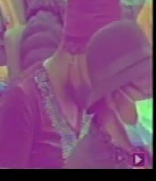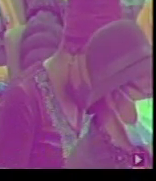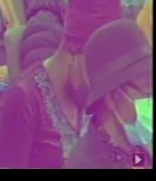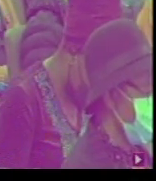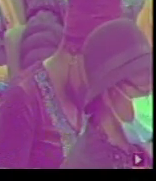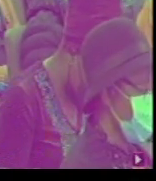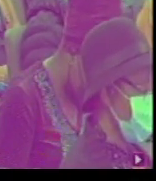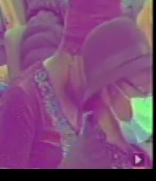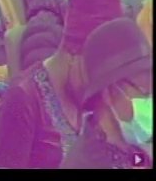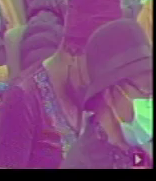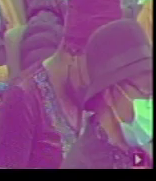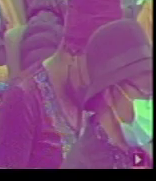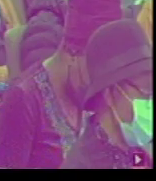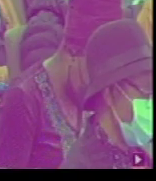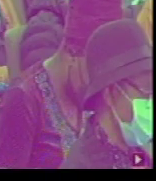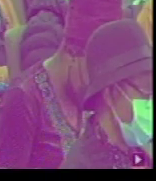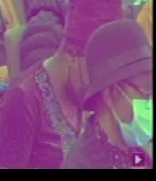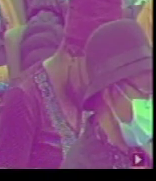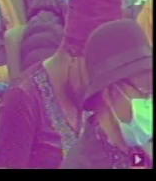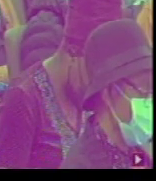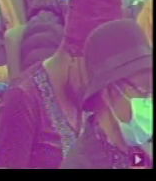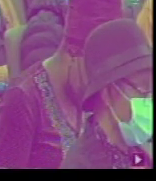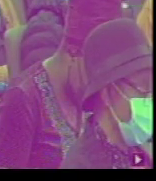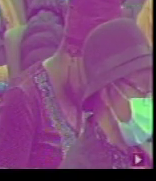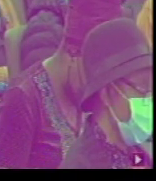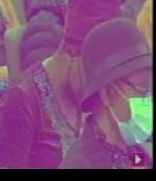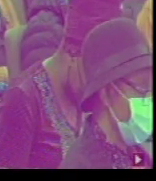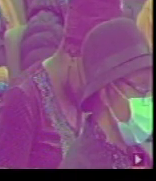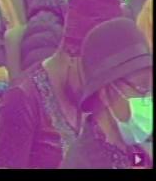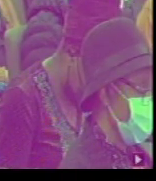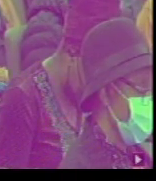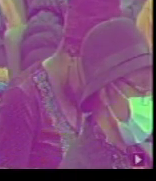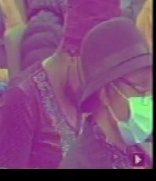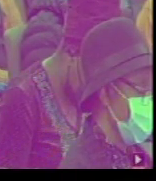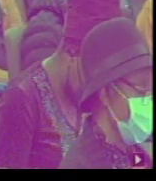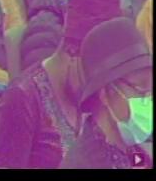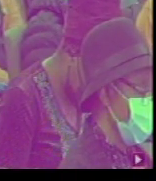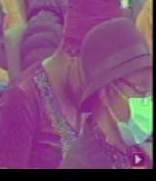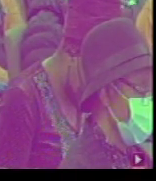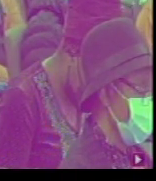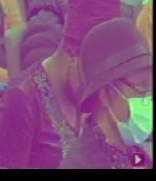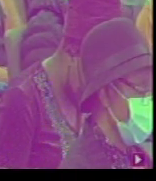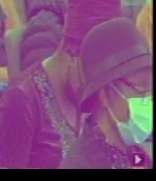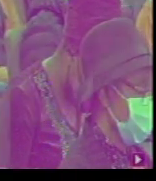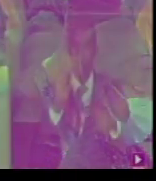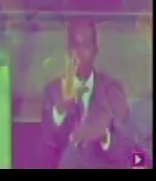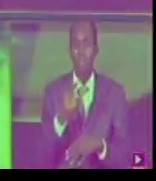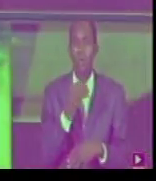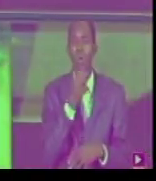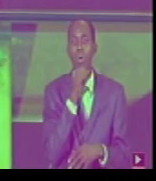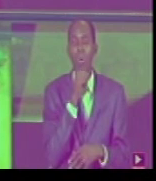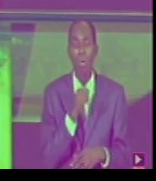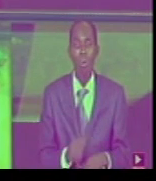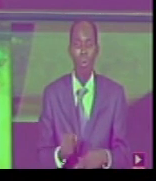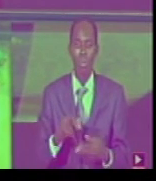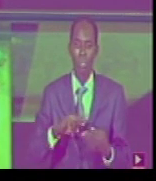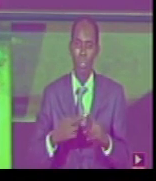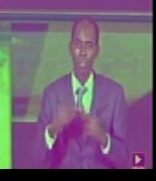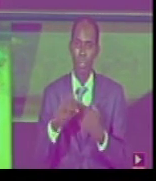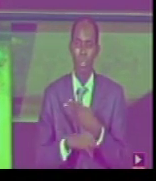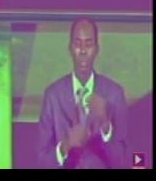totally because of the new, if you don't forget your old relationship with the